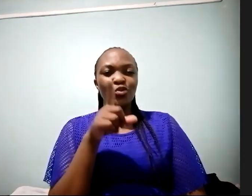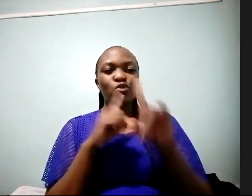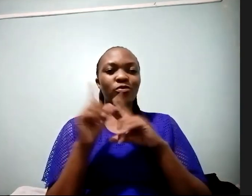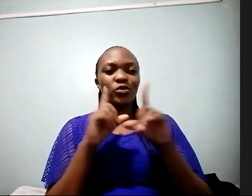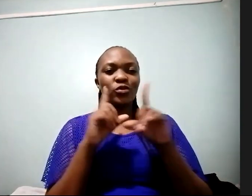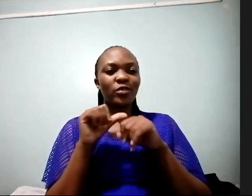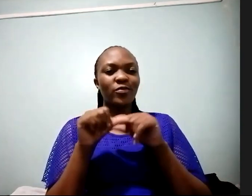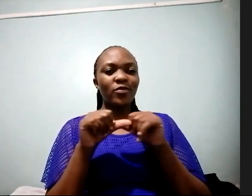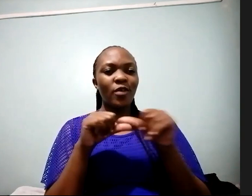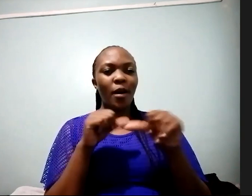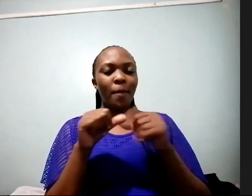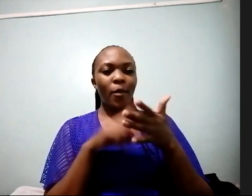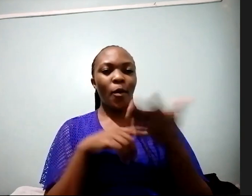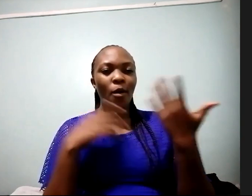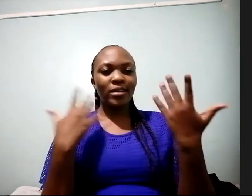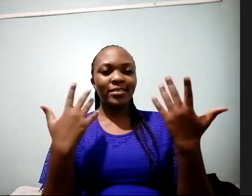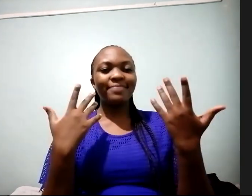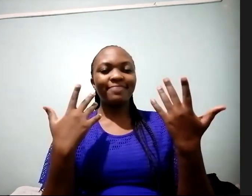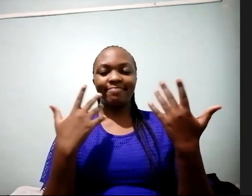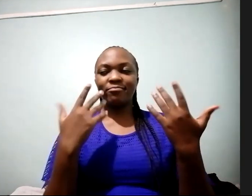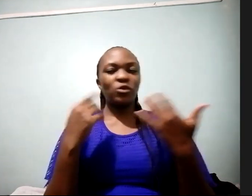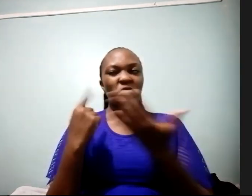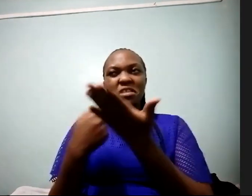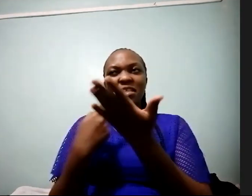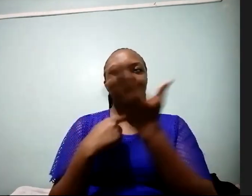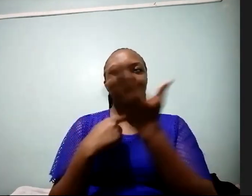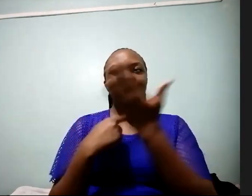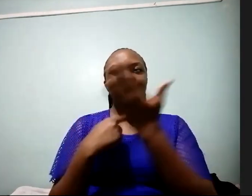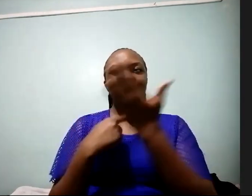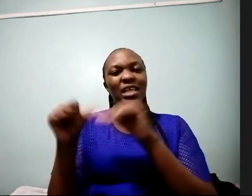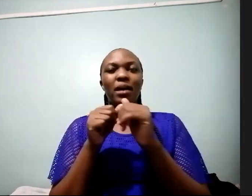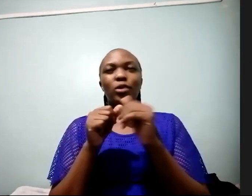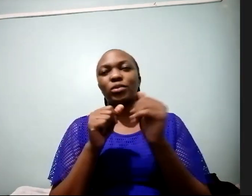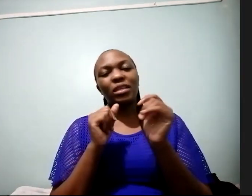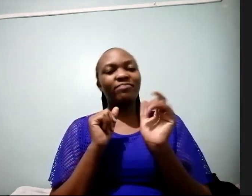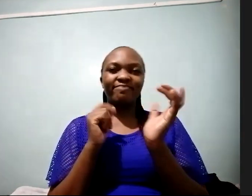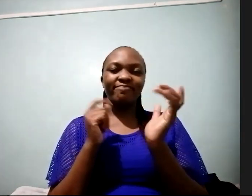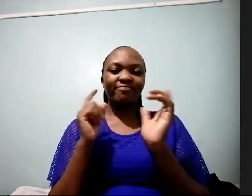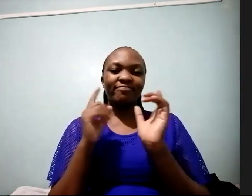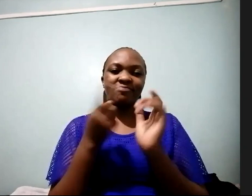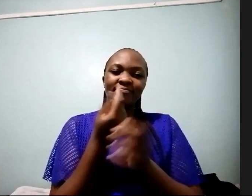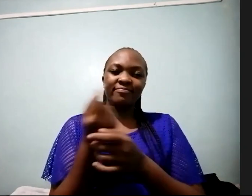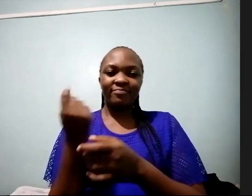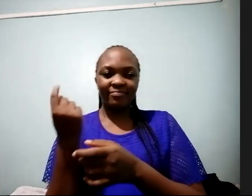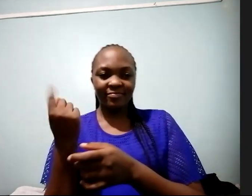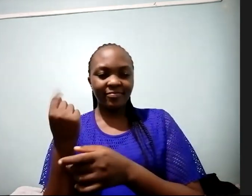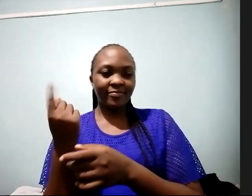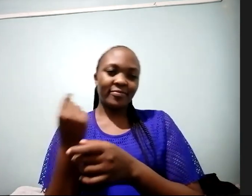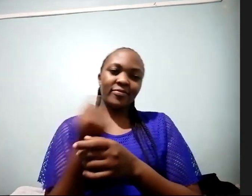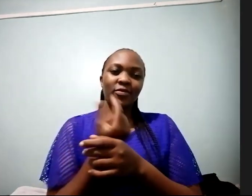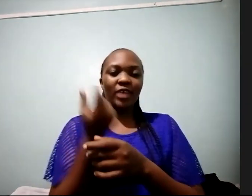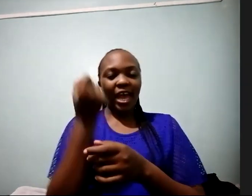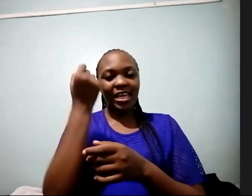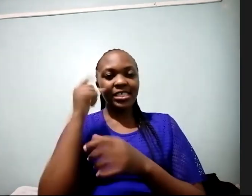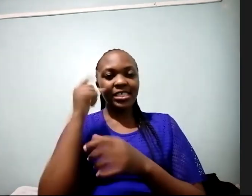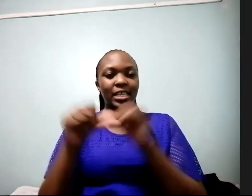We had just some few discussion on the part on Hello? financial or literacy, mostly on how or some of